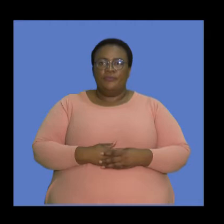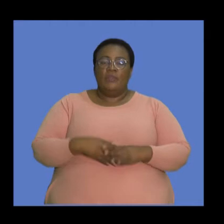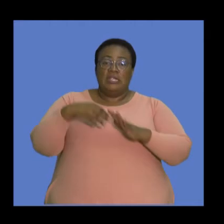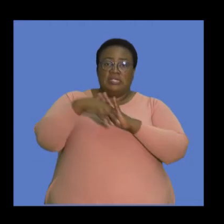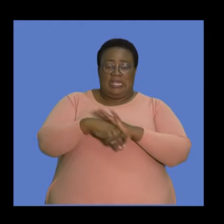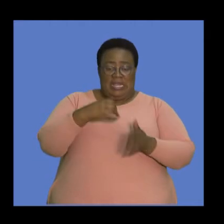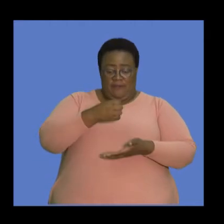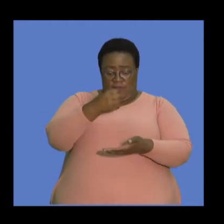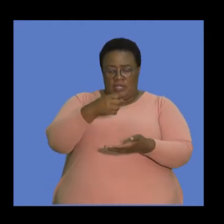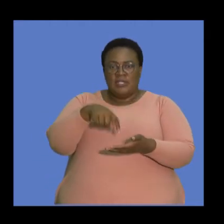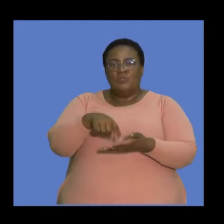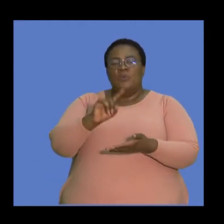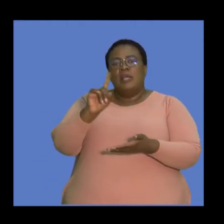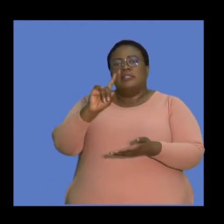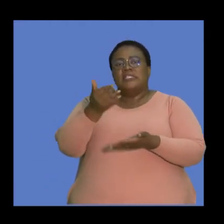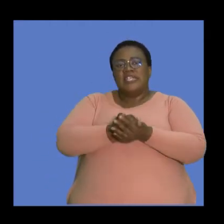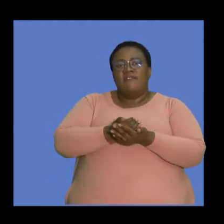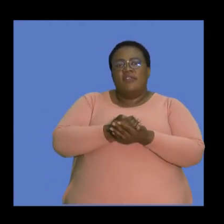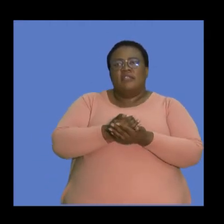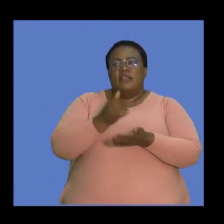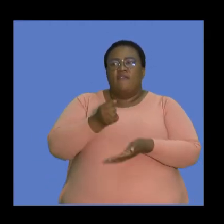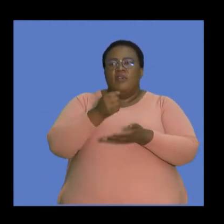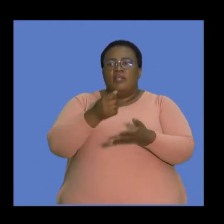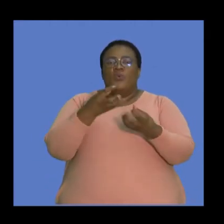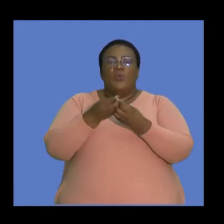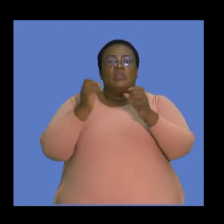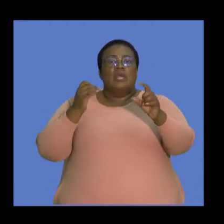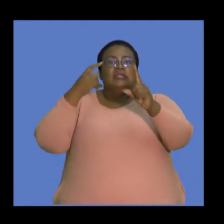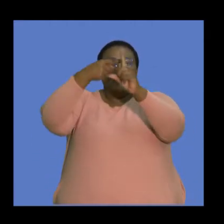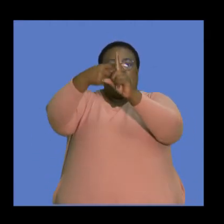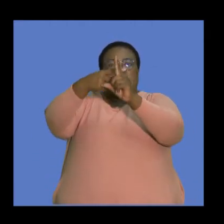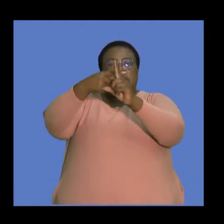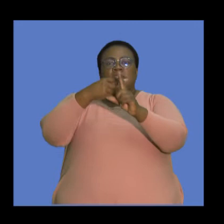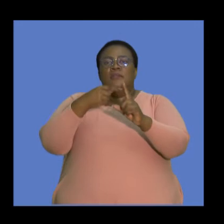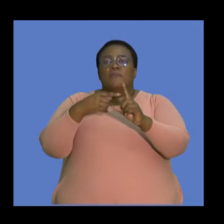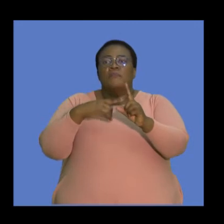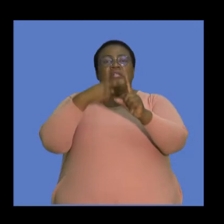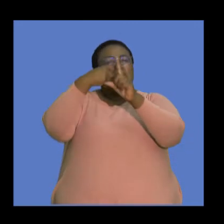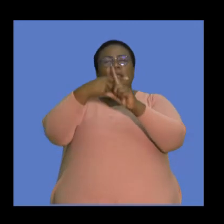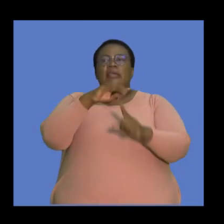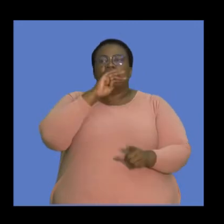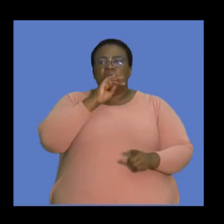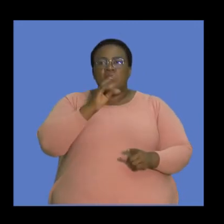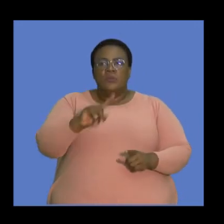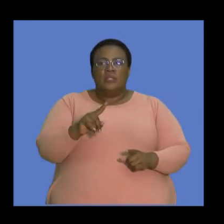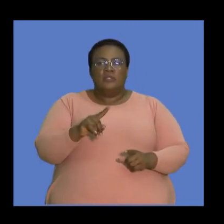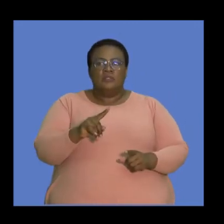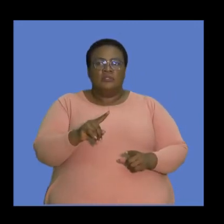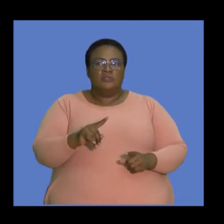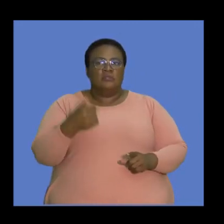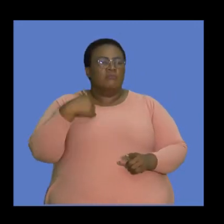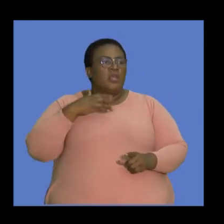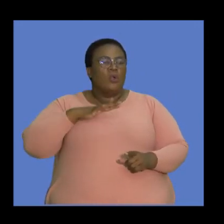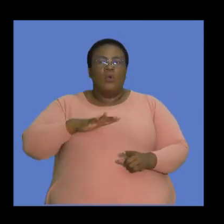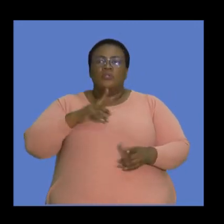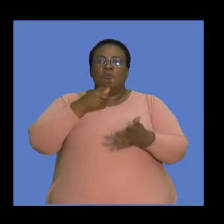fund. Sinking fund will be a savings fund with a target. Target, what